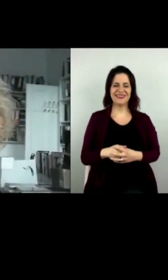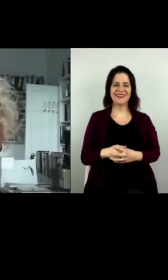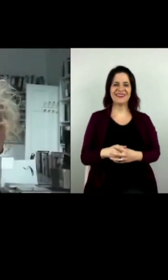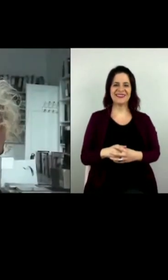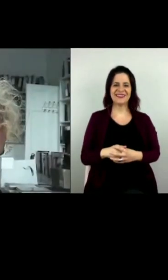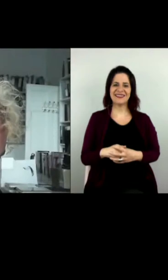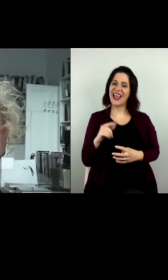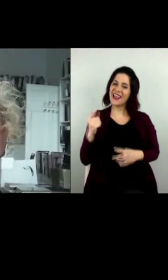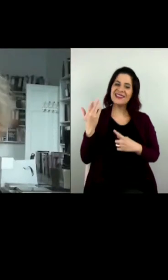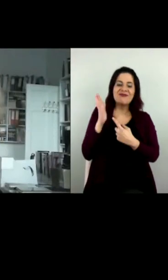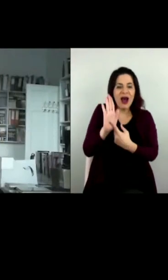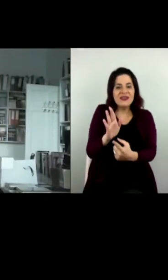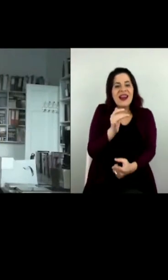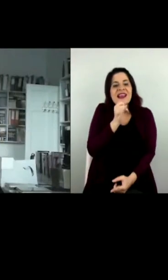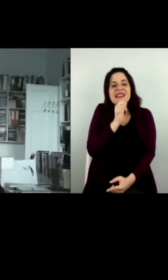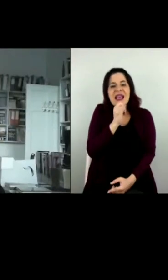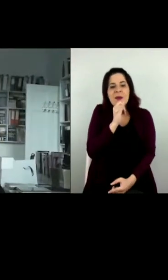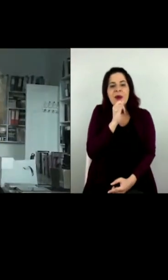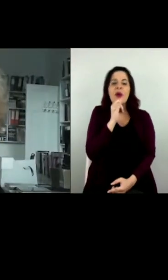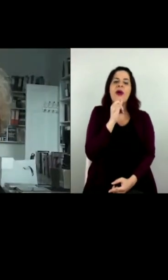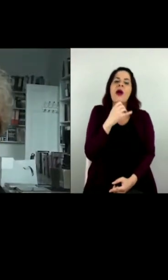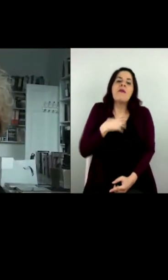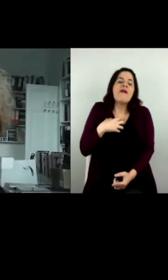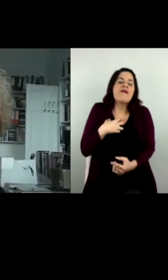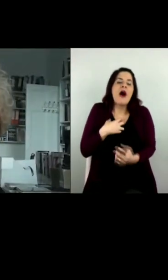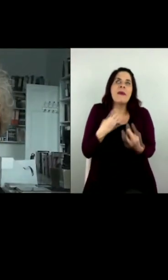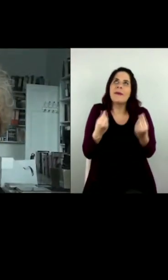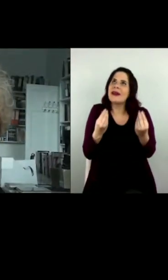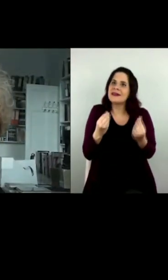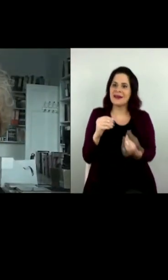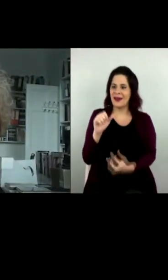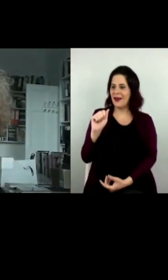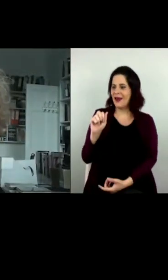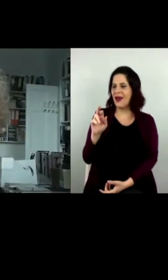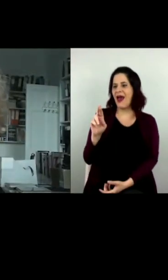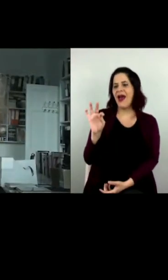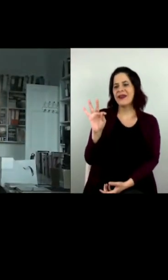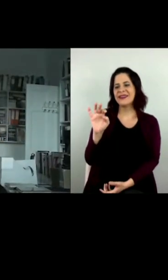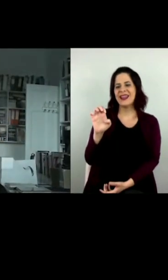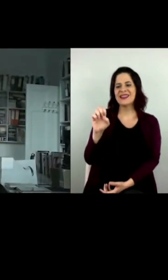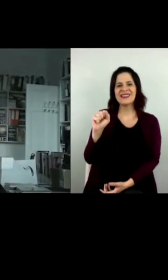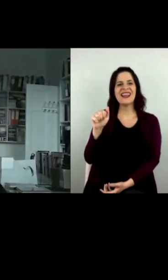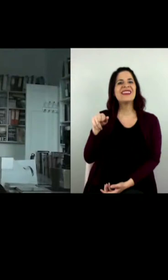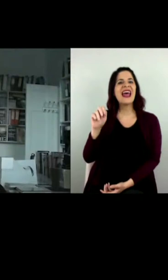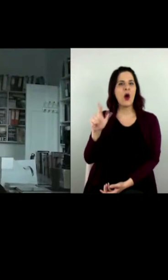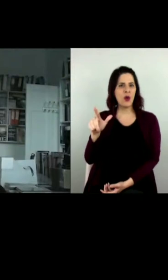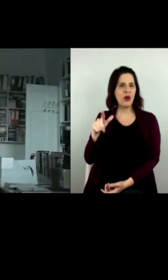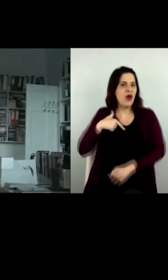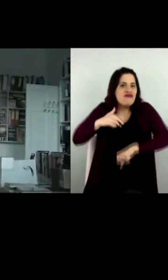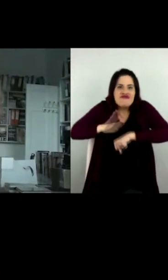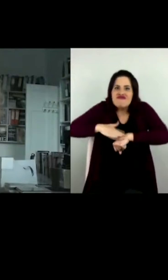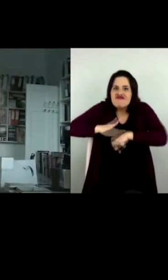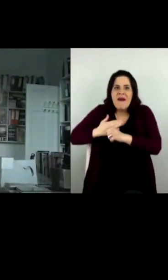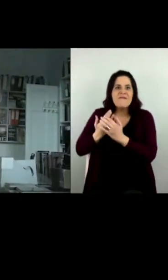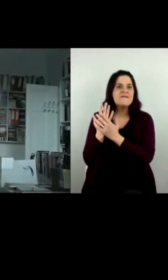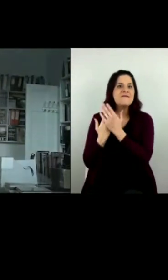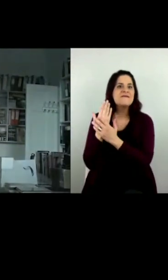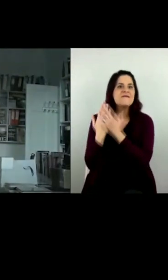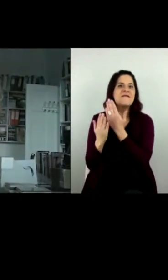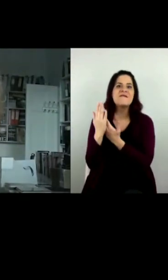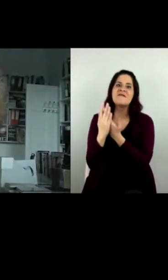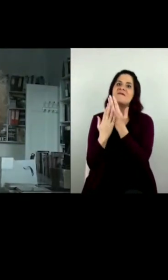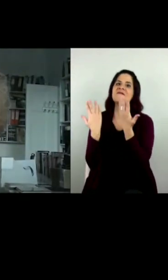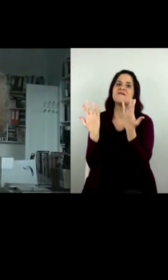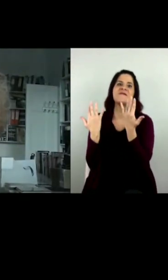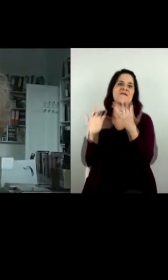of, you could call it an artisanal way of making film, very handmade, and as you know, as